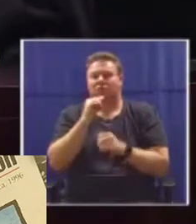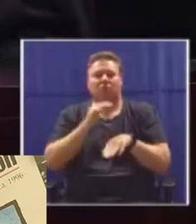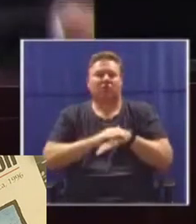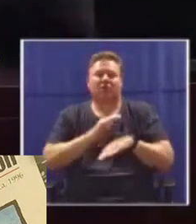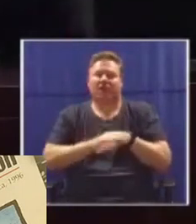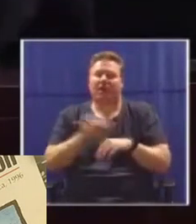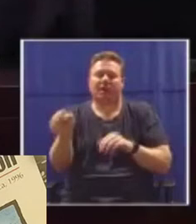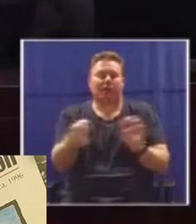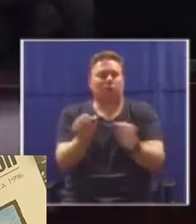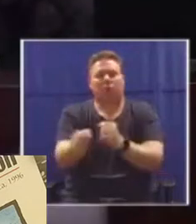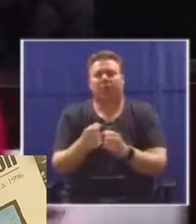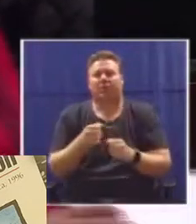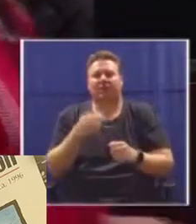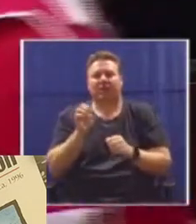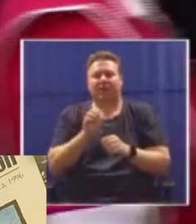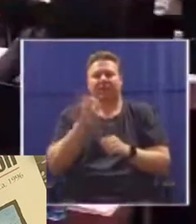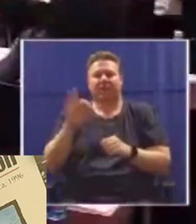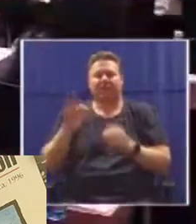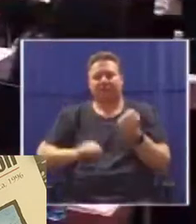EFF supports the bill.